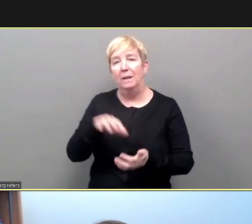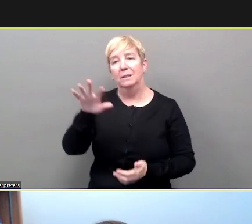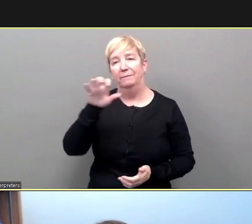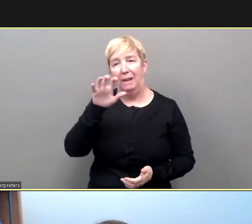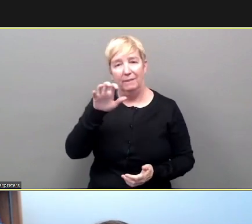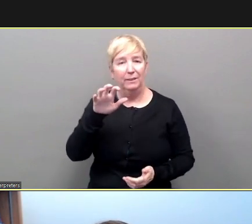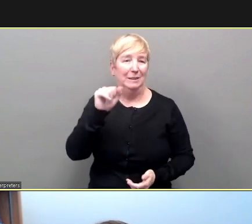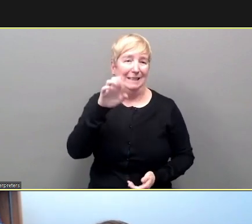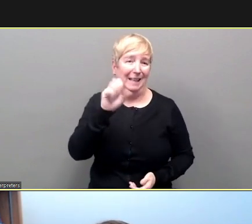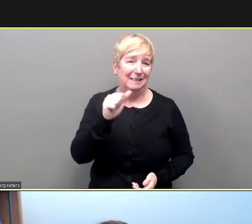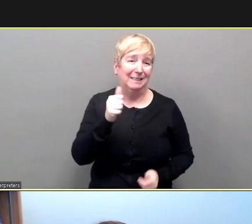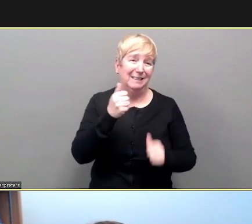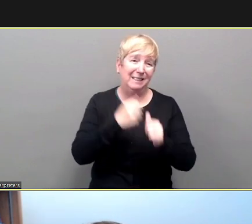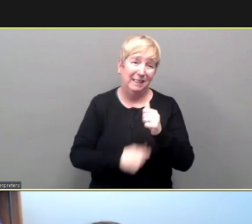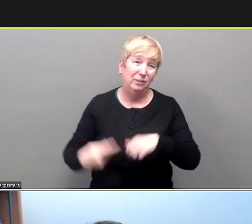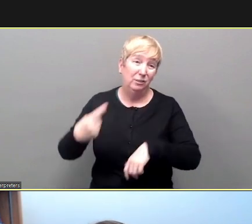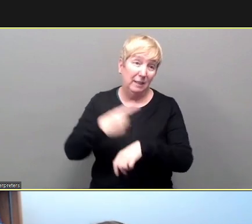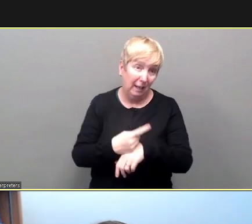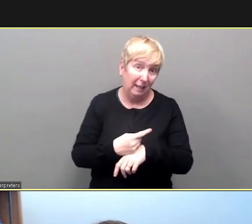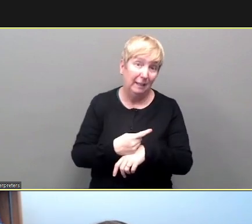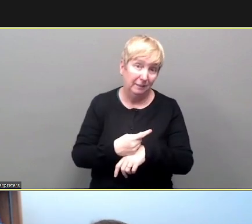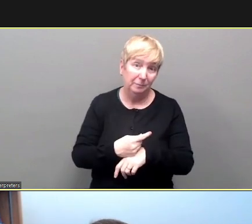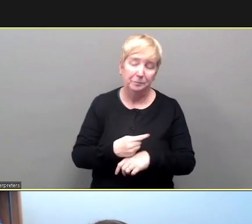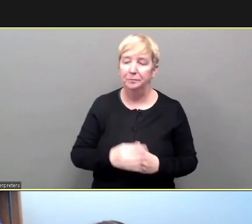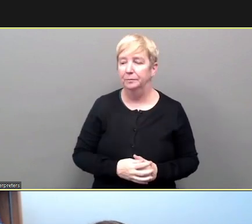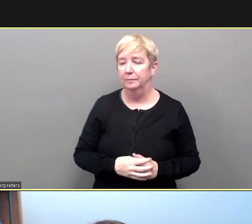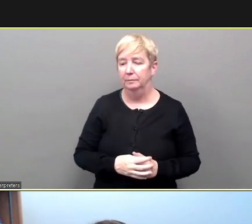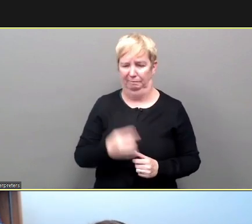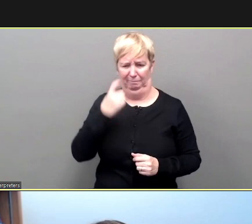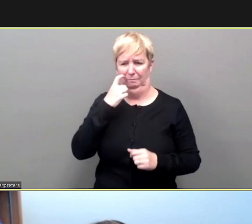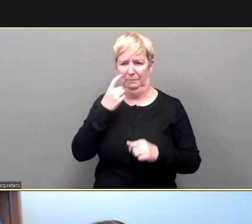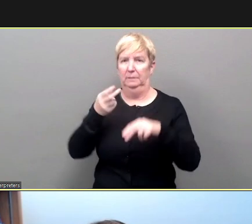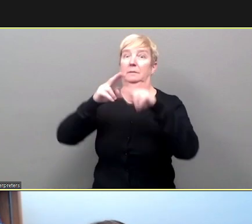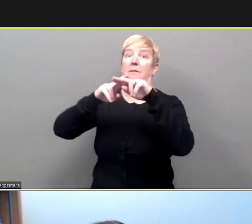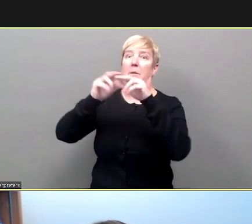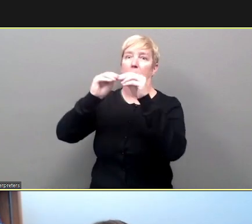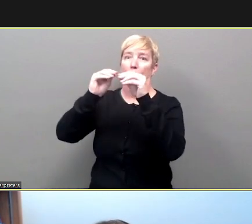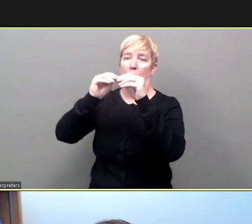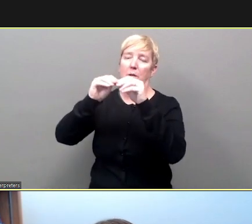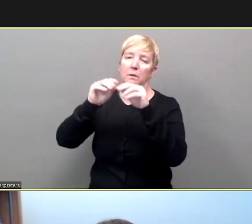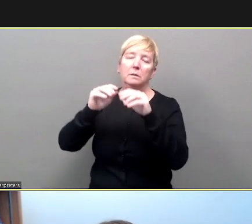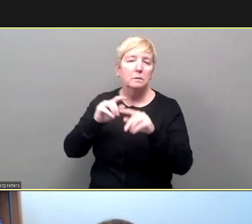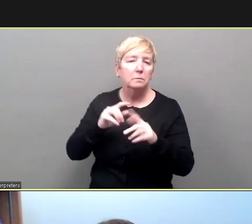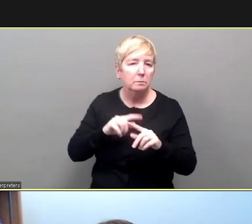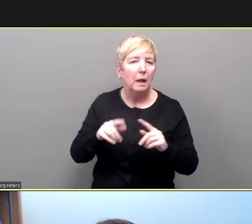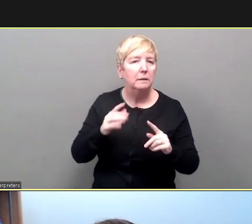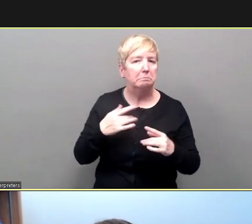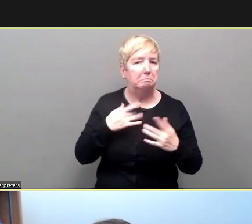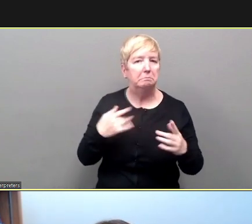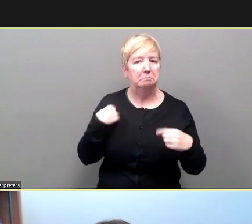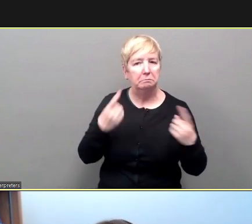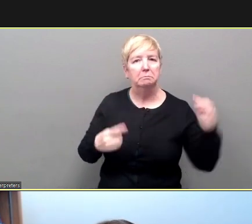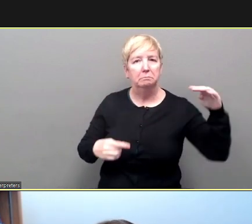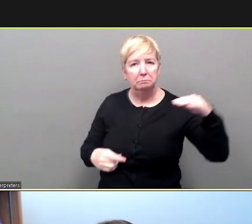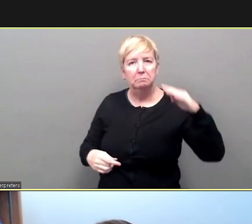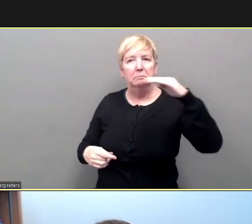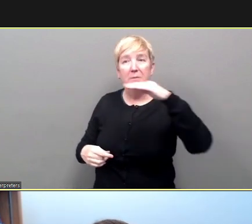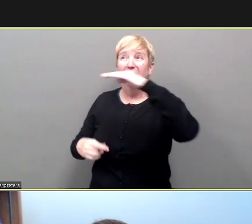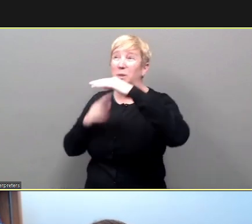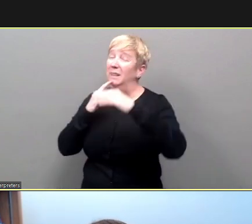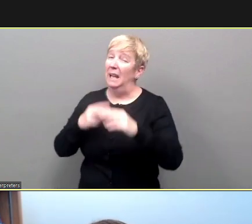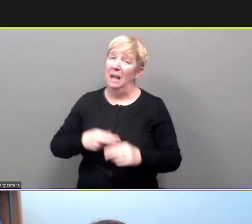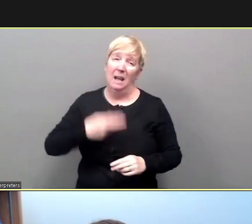cases a day, and we recently went over that average. Again, a very high